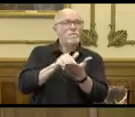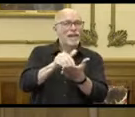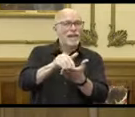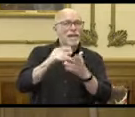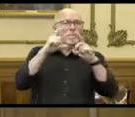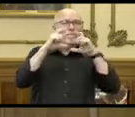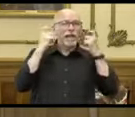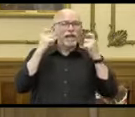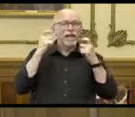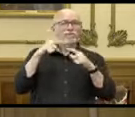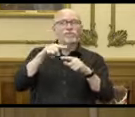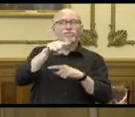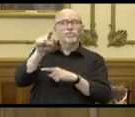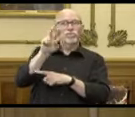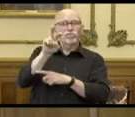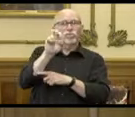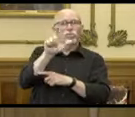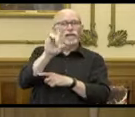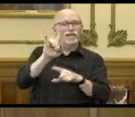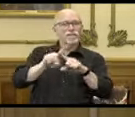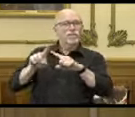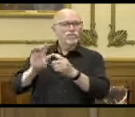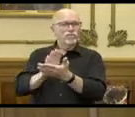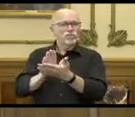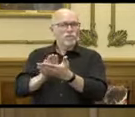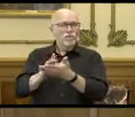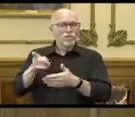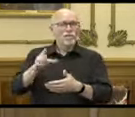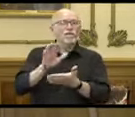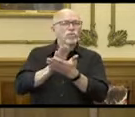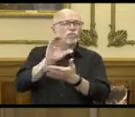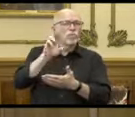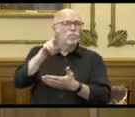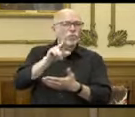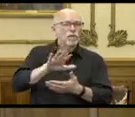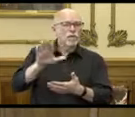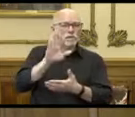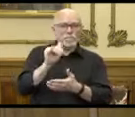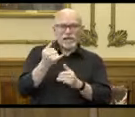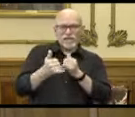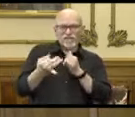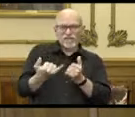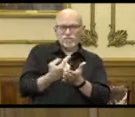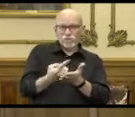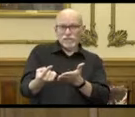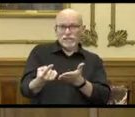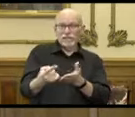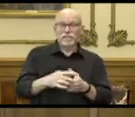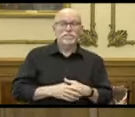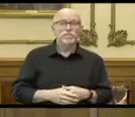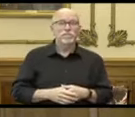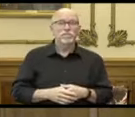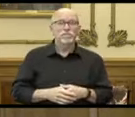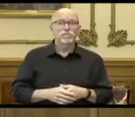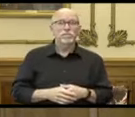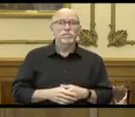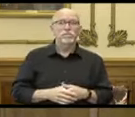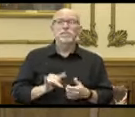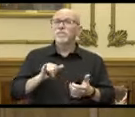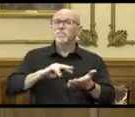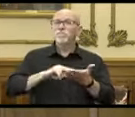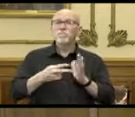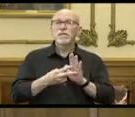to 228 schools and school corporations by the end of this week. That